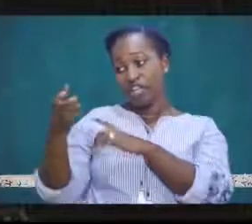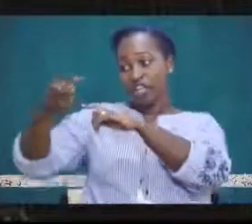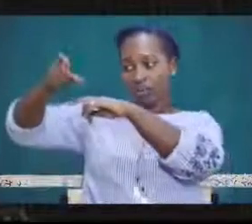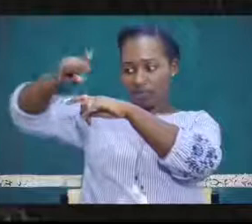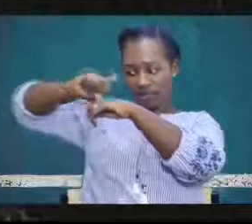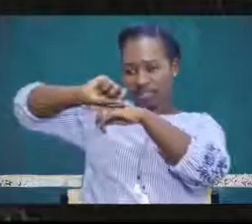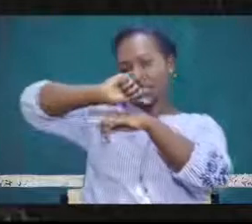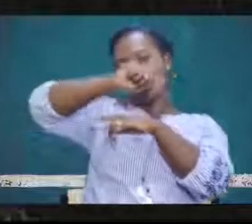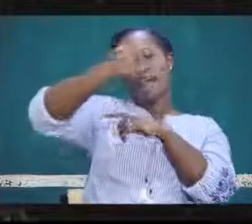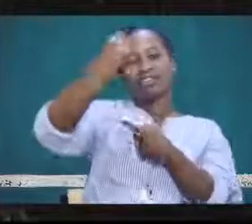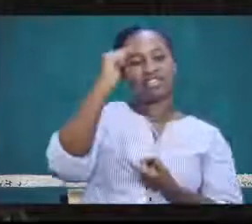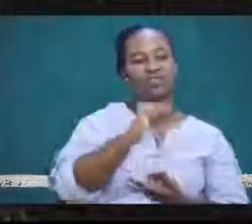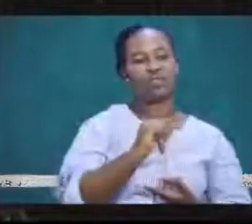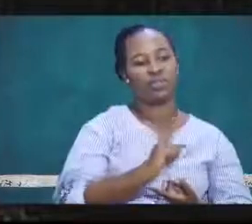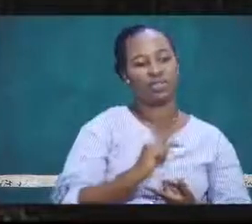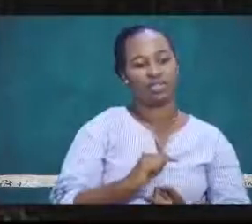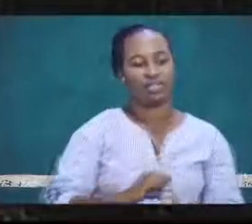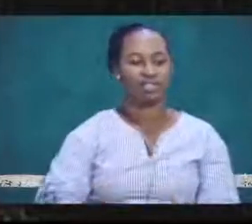means that when one variable